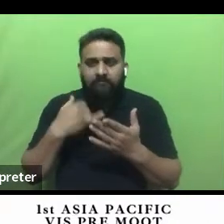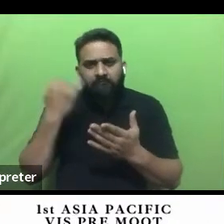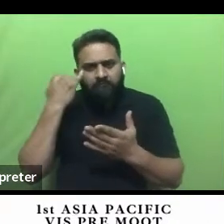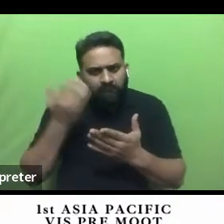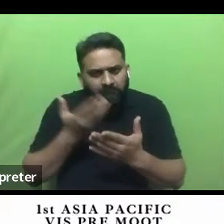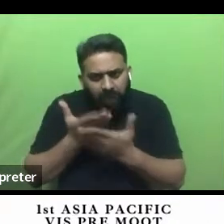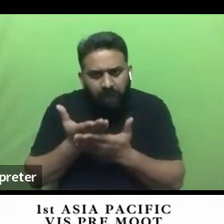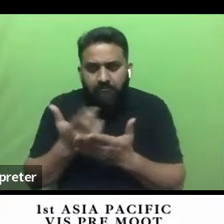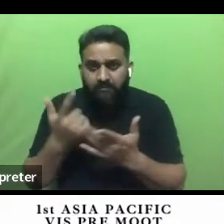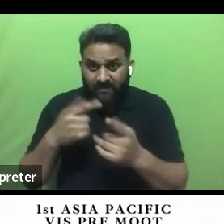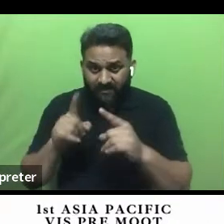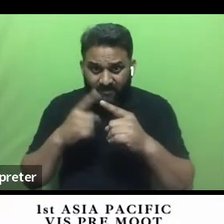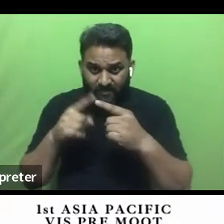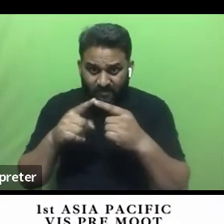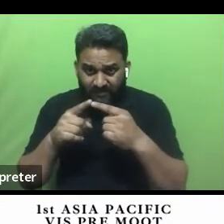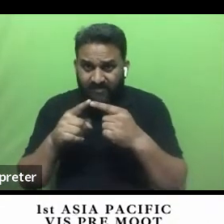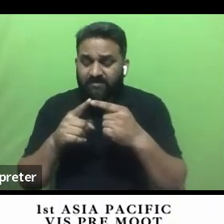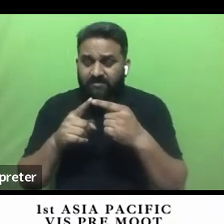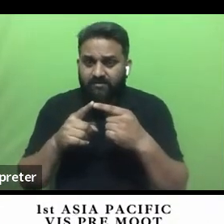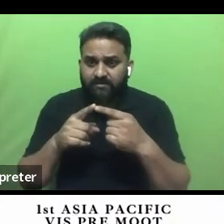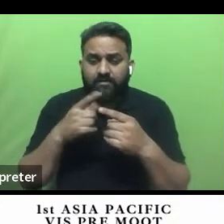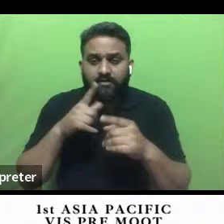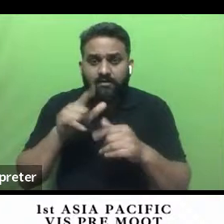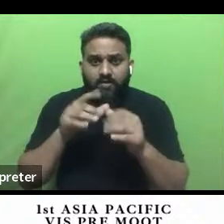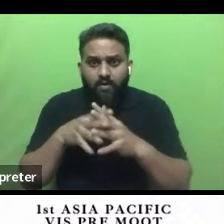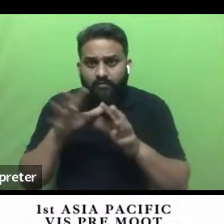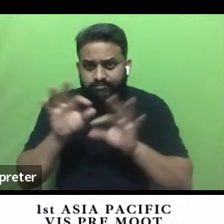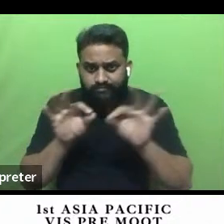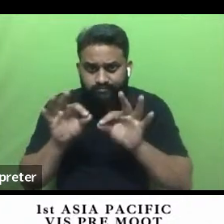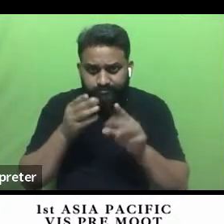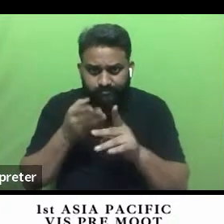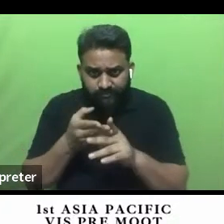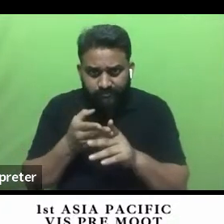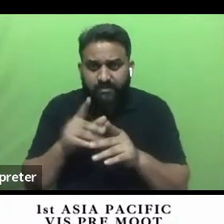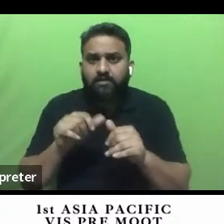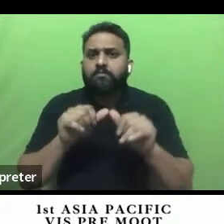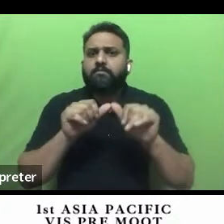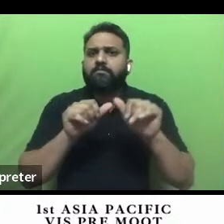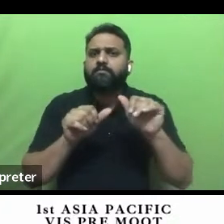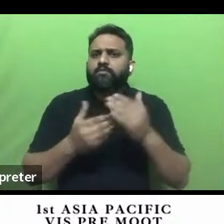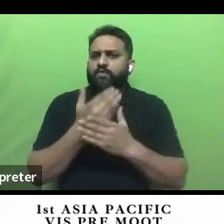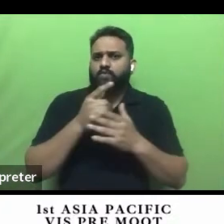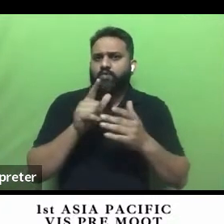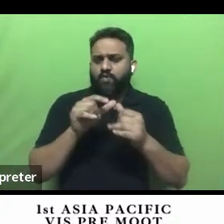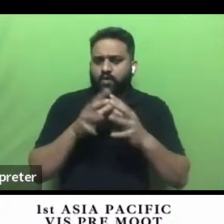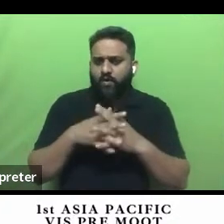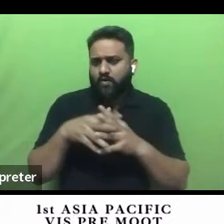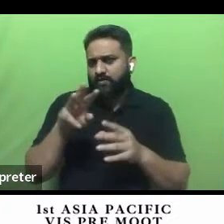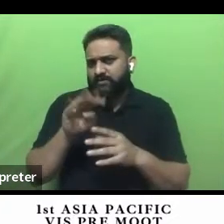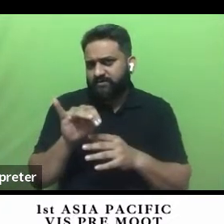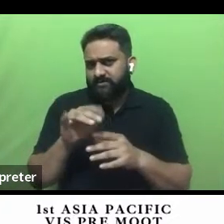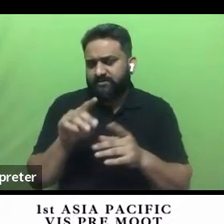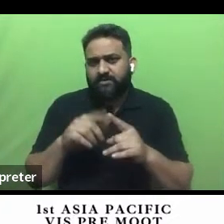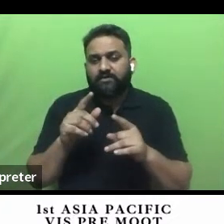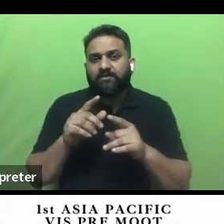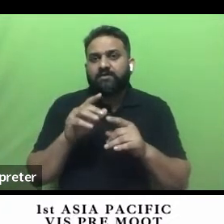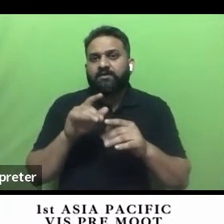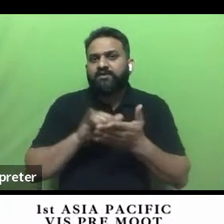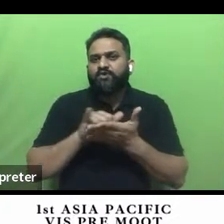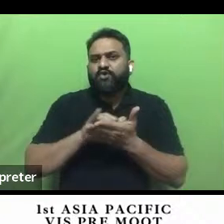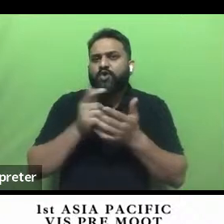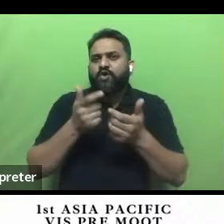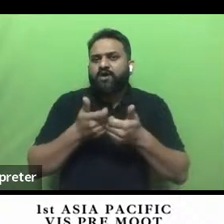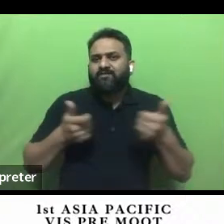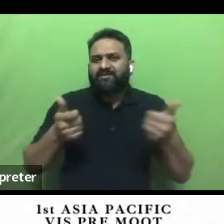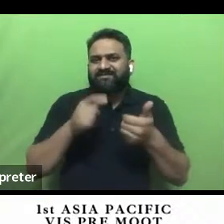first part of the choice of law rule contained in the model law at Article 36 and in the New York Convention at Article 5.1a